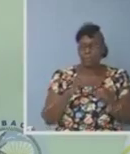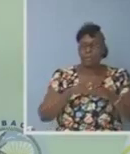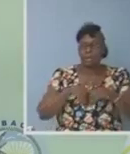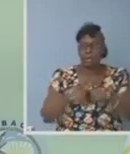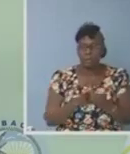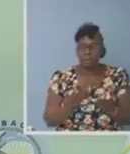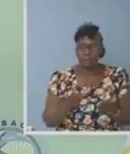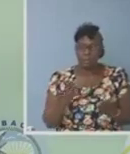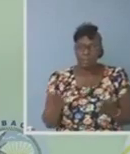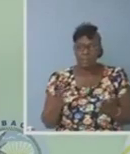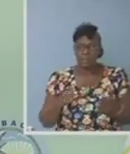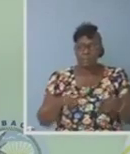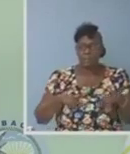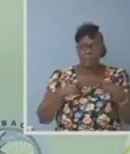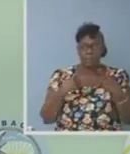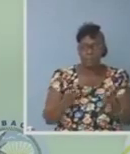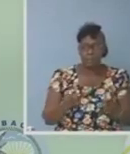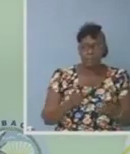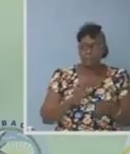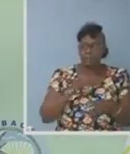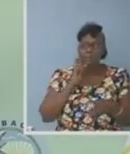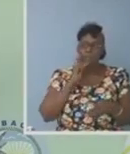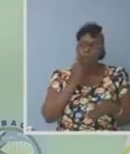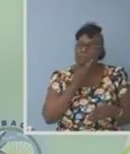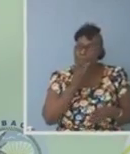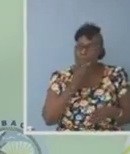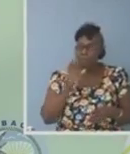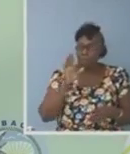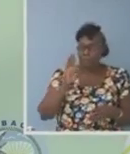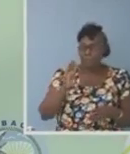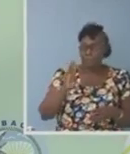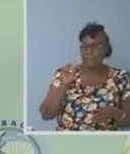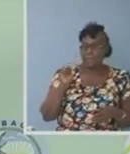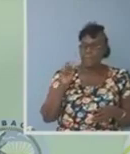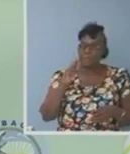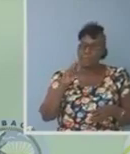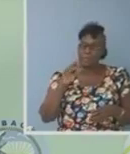tour operators, the restaurants, the bars,